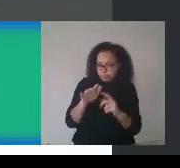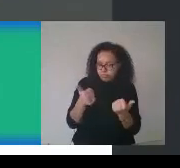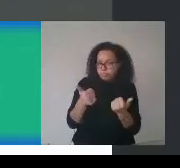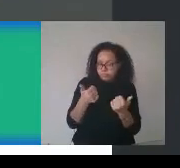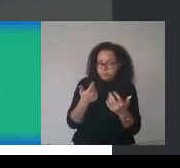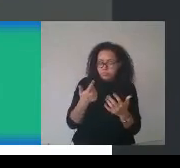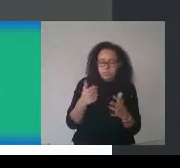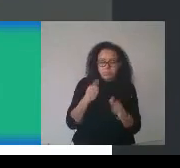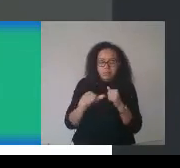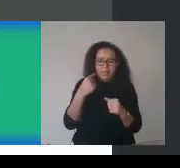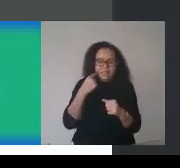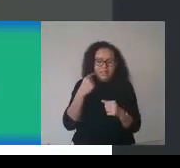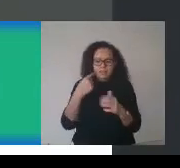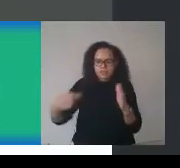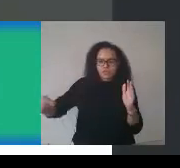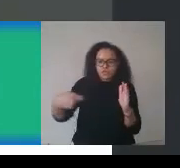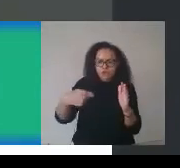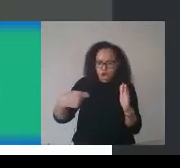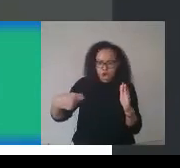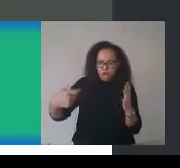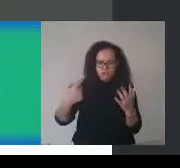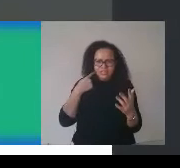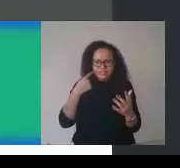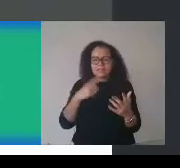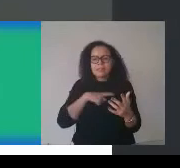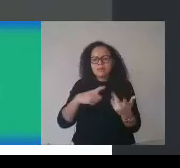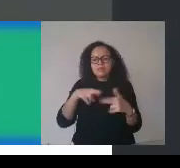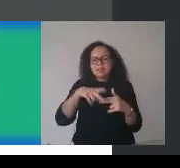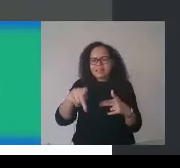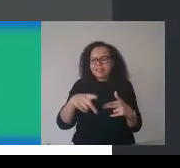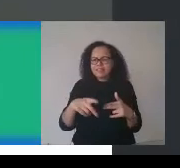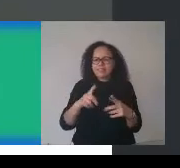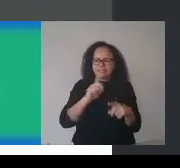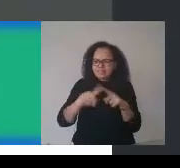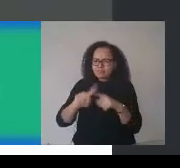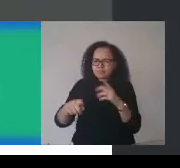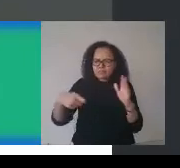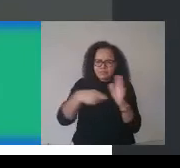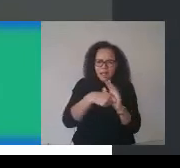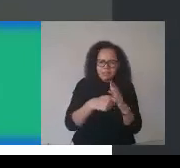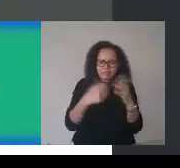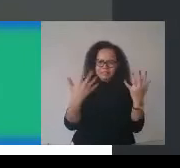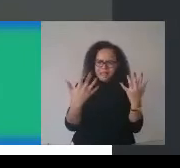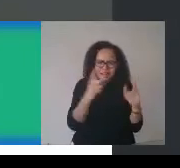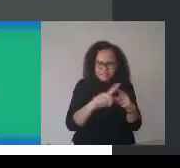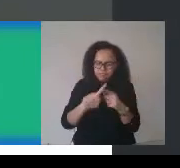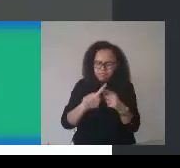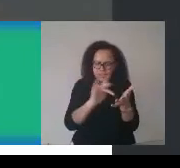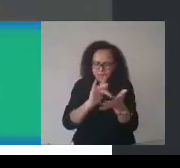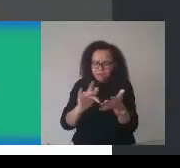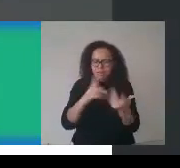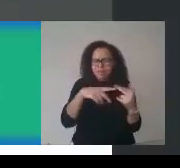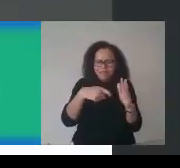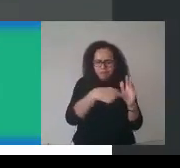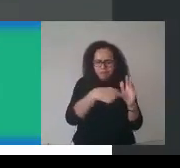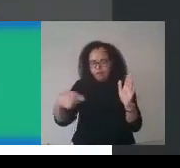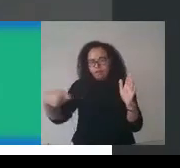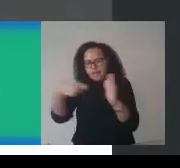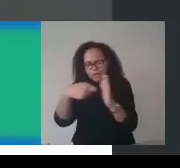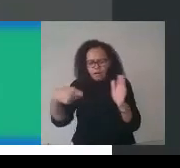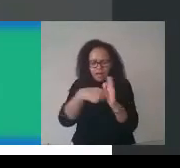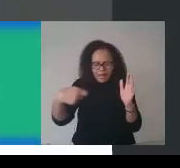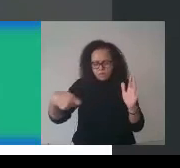easy clipping connect charging, because when you've got 10 or 20 tablets to charge, having to individually clip out your waterproof bung to put the